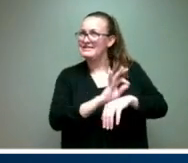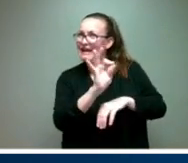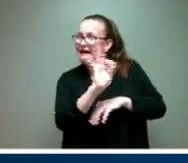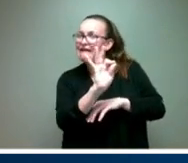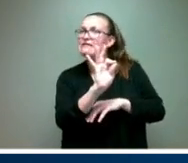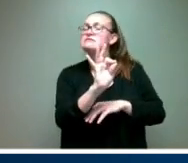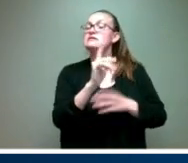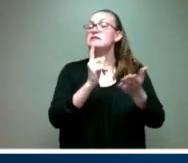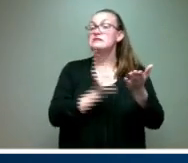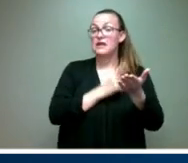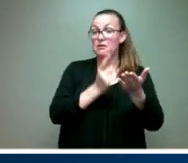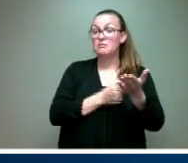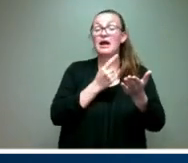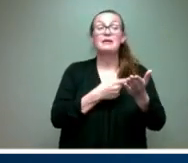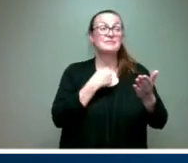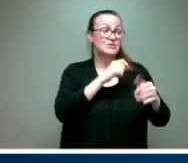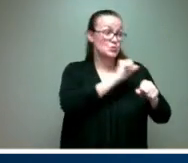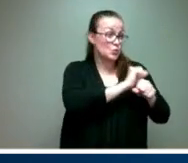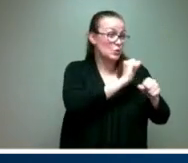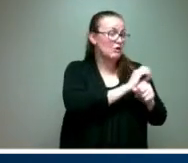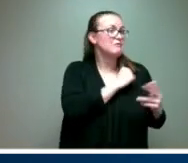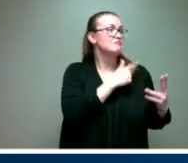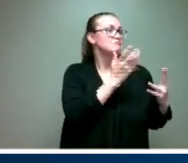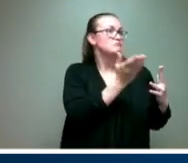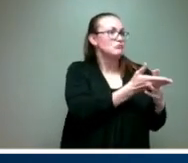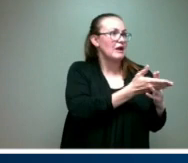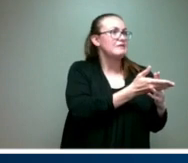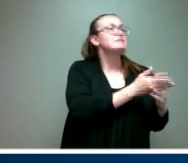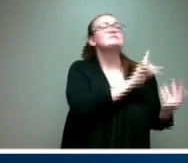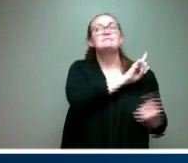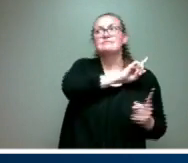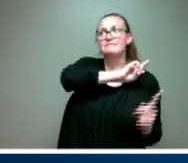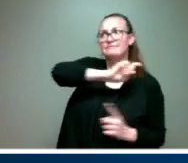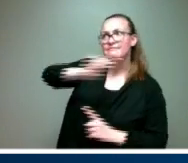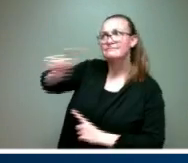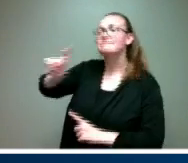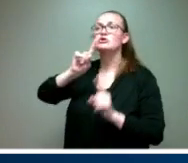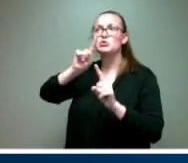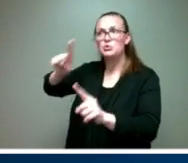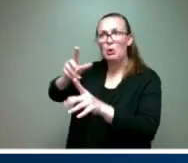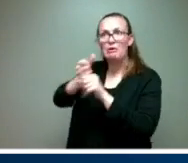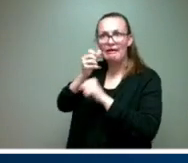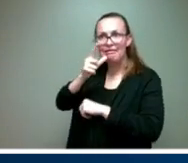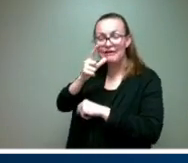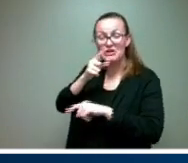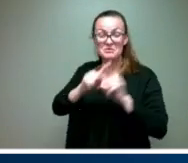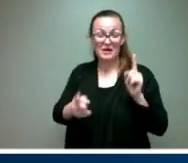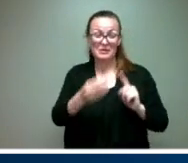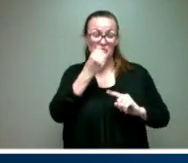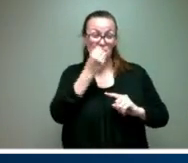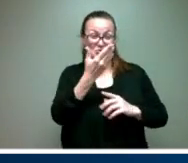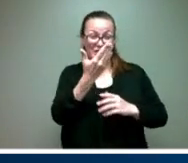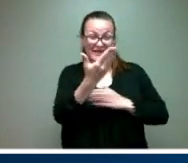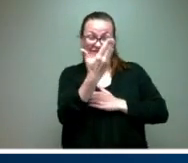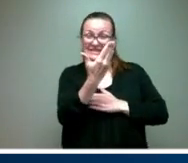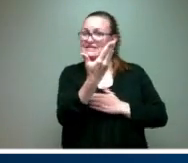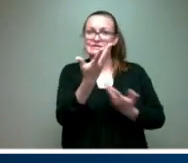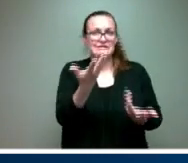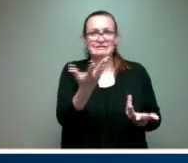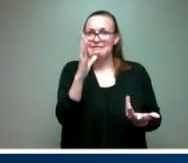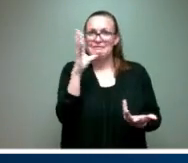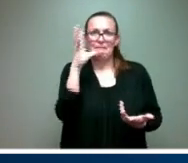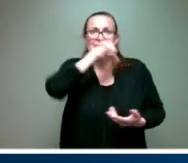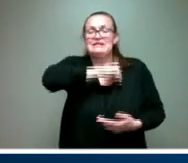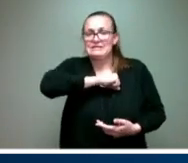student can get lunch but not breakfast. Mm-hmm. Are there other options available for obtaining meals through the schools for parents working